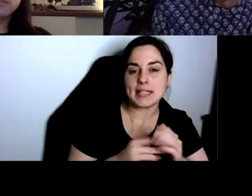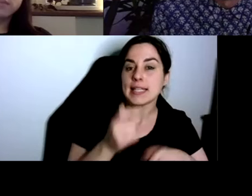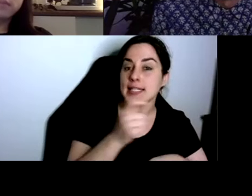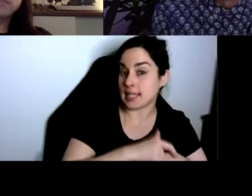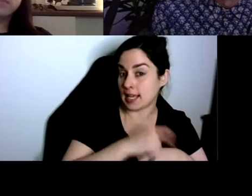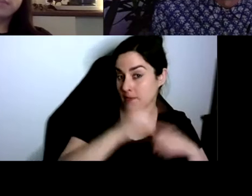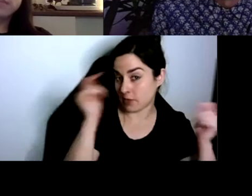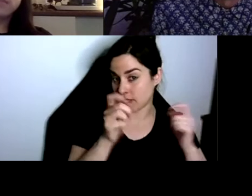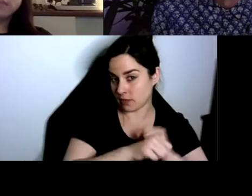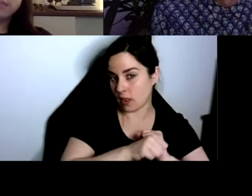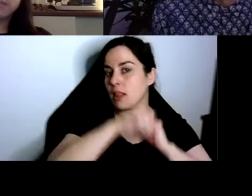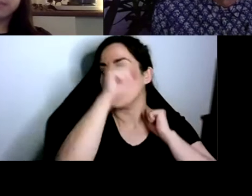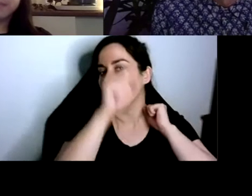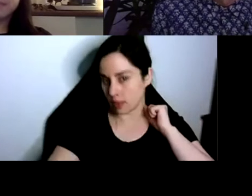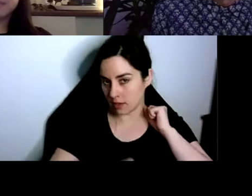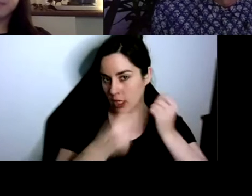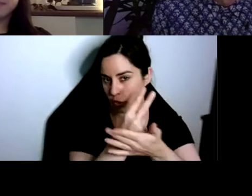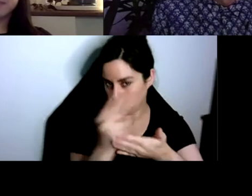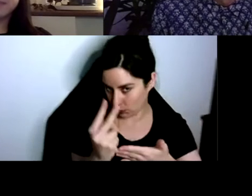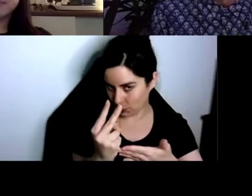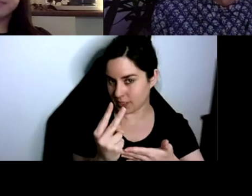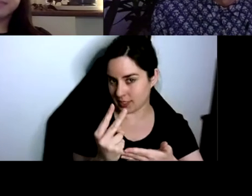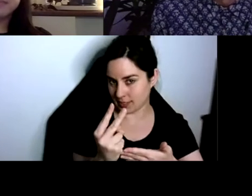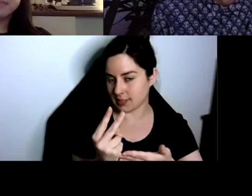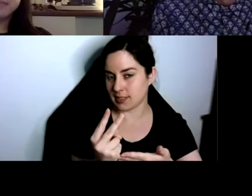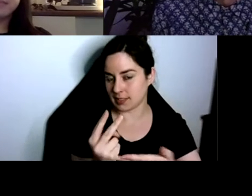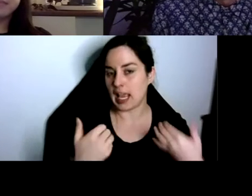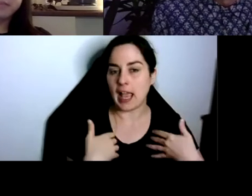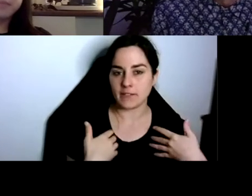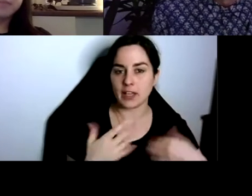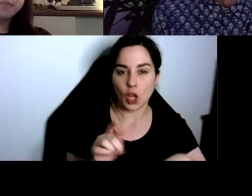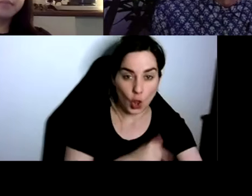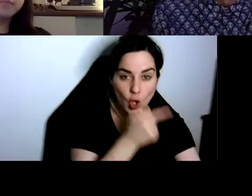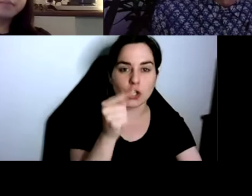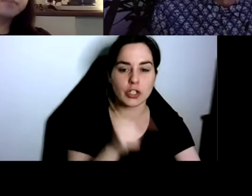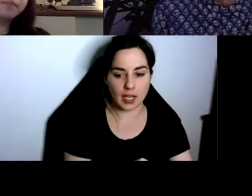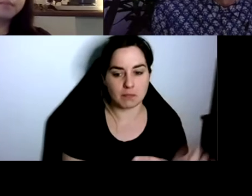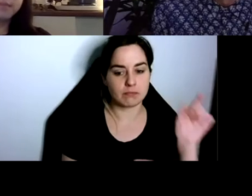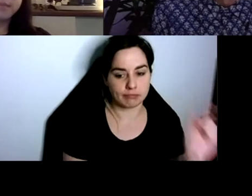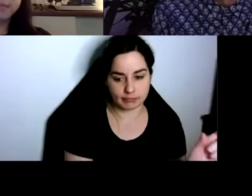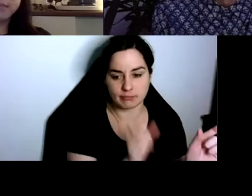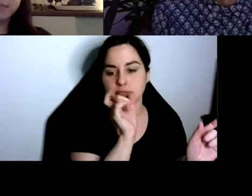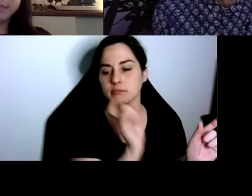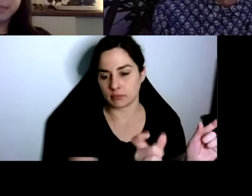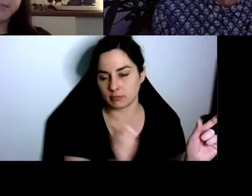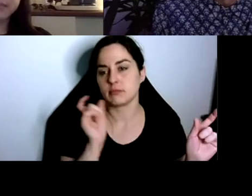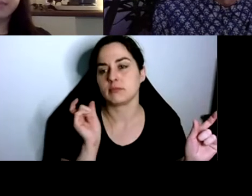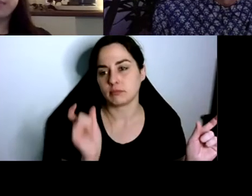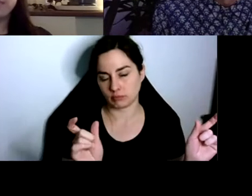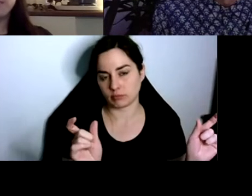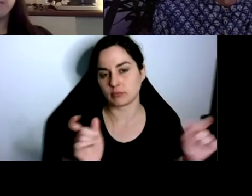to 2 weeks, and spreading it over a longer period of time